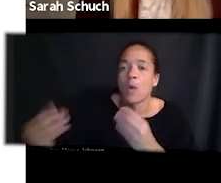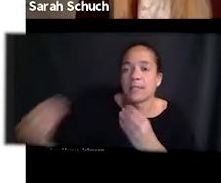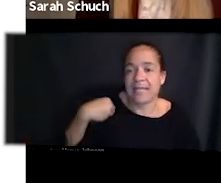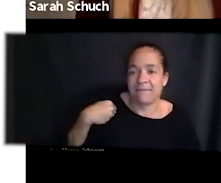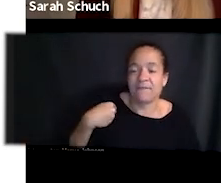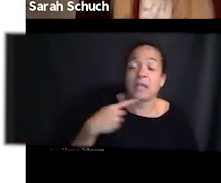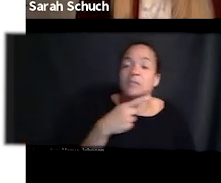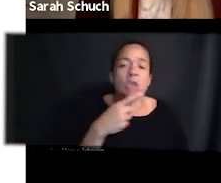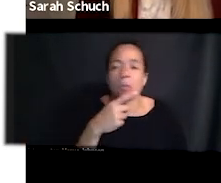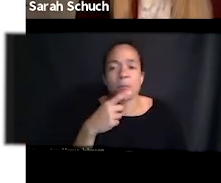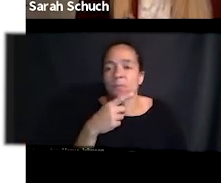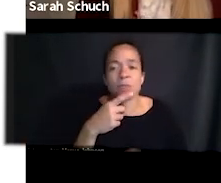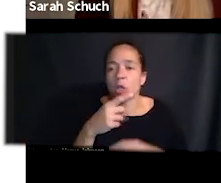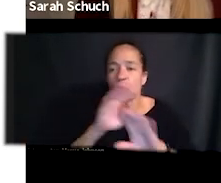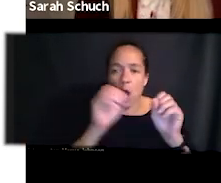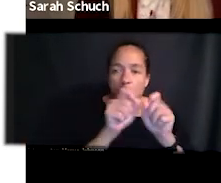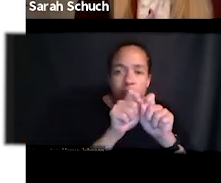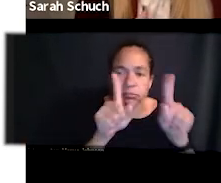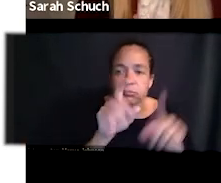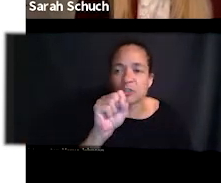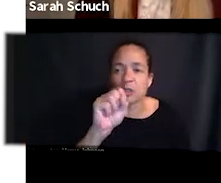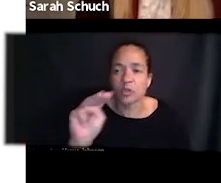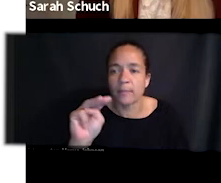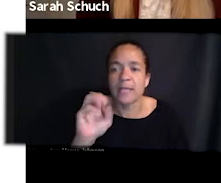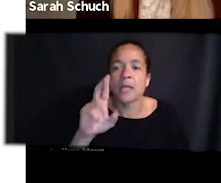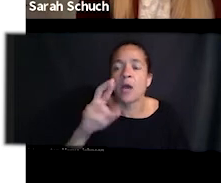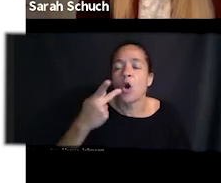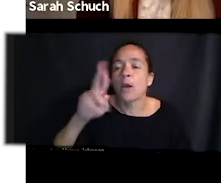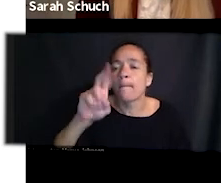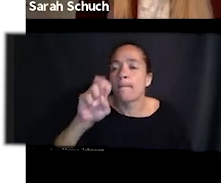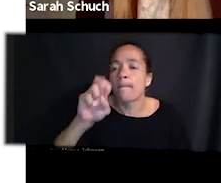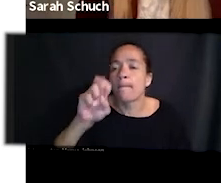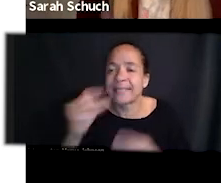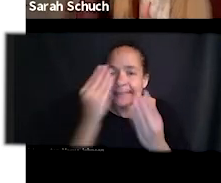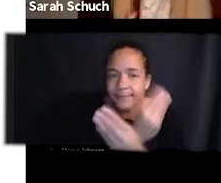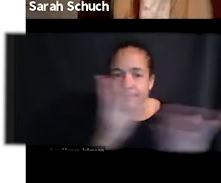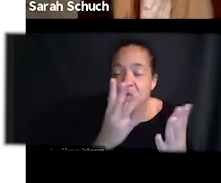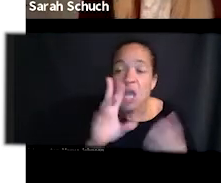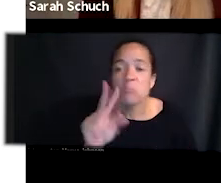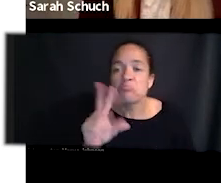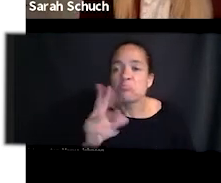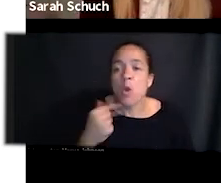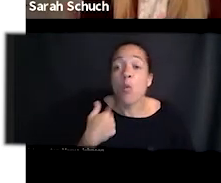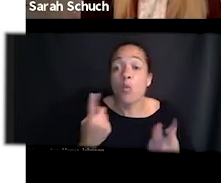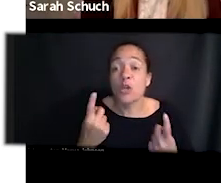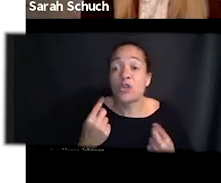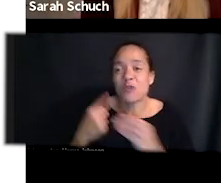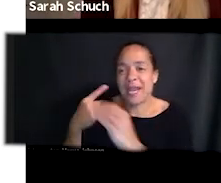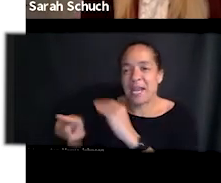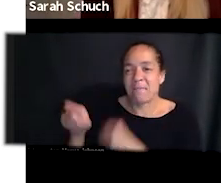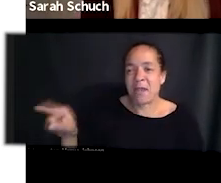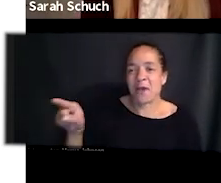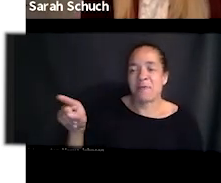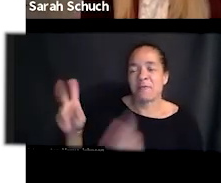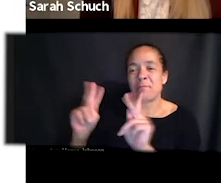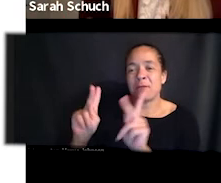social, before we put a press release out, before we put it out to anyone else, we put it back to our residents who have been involved in the